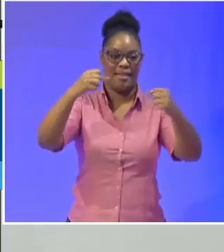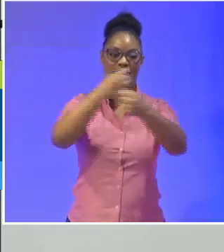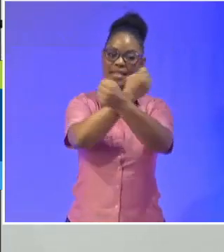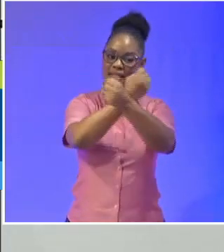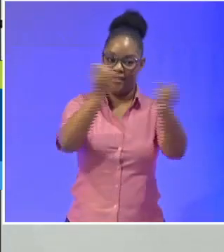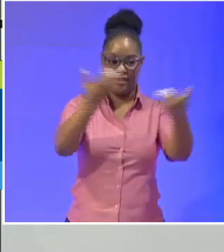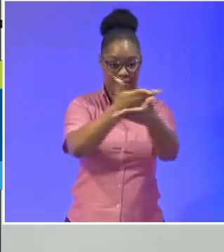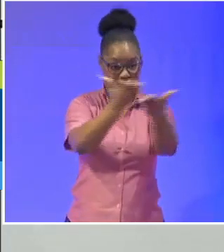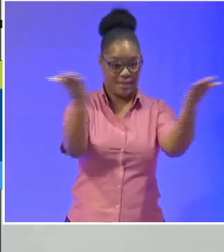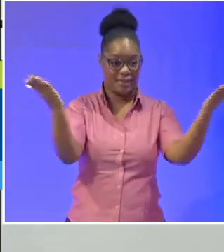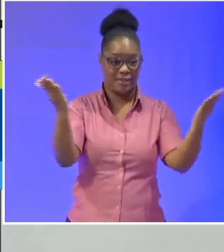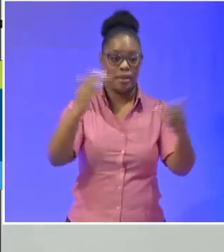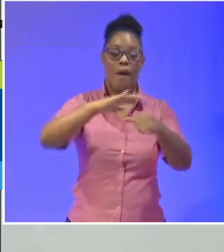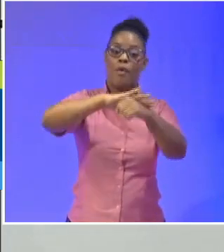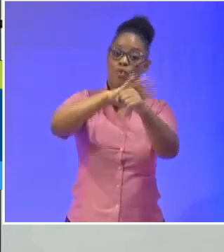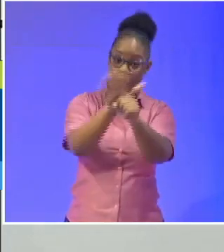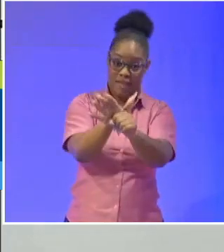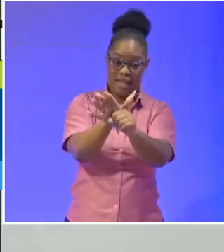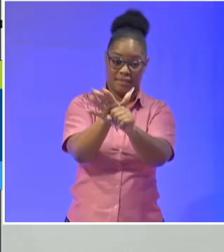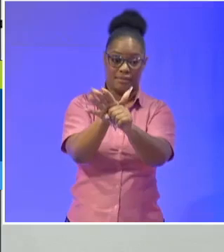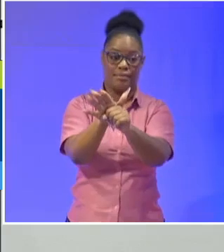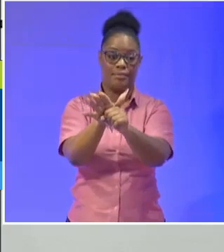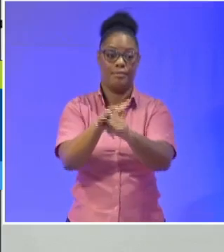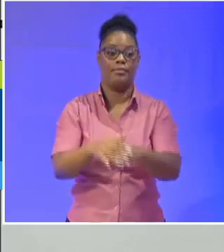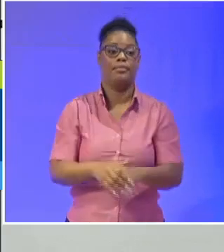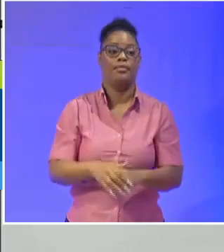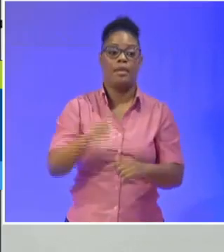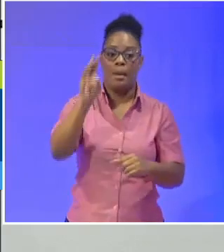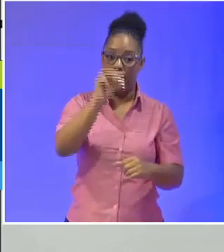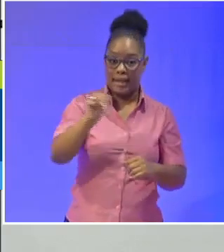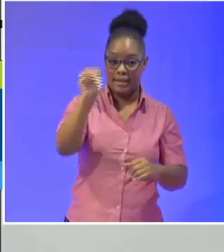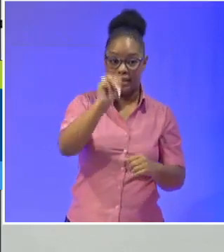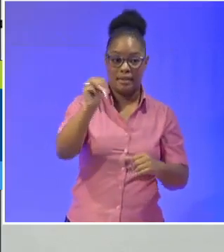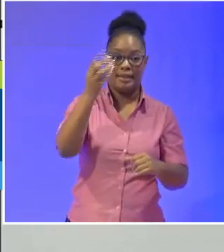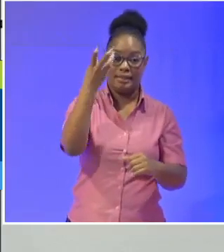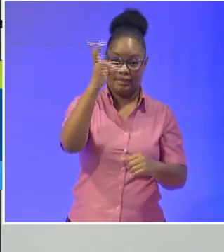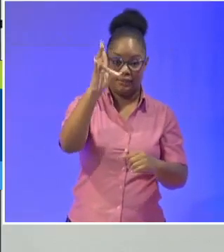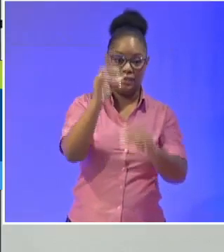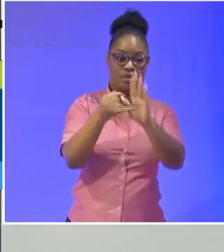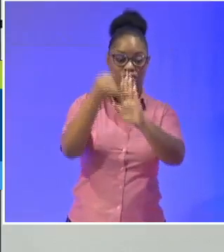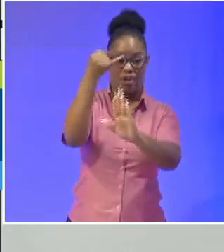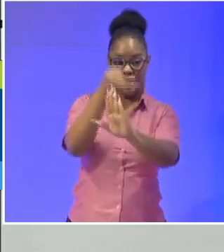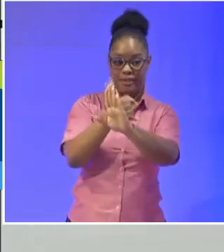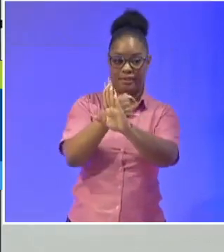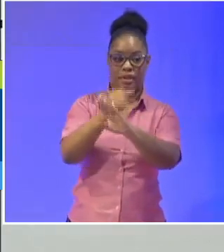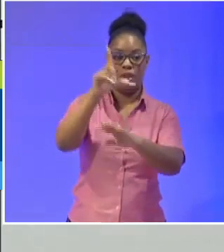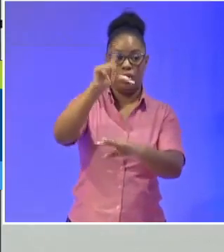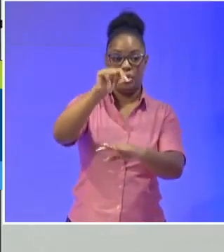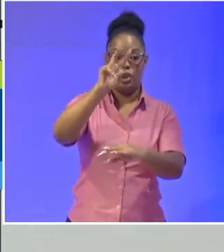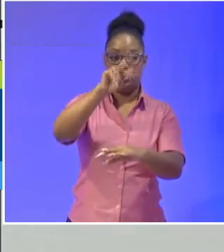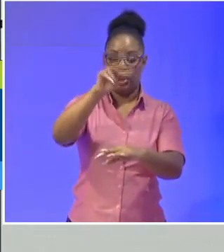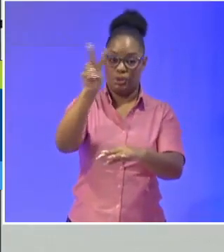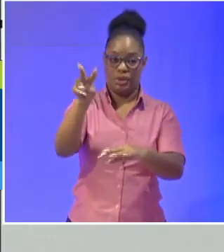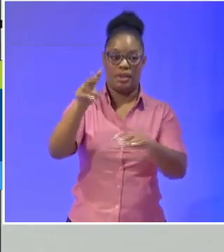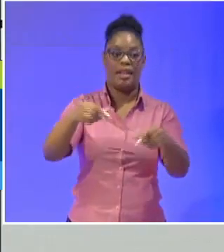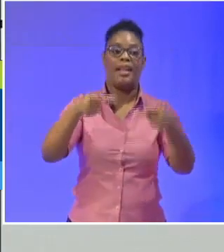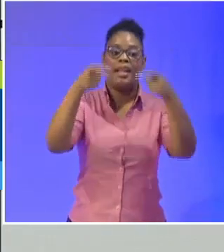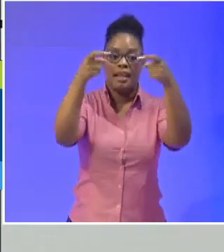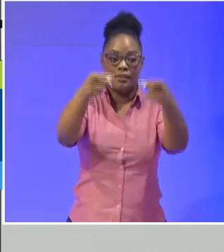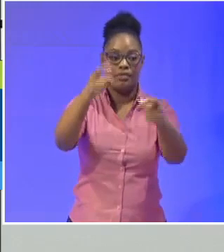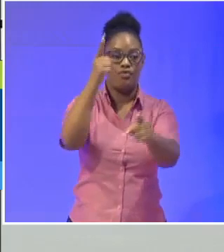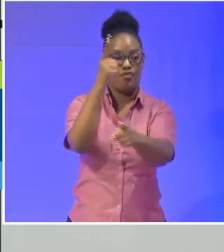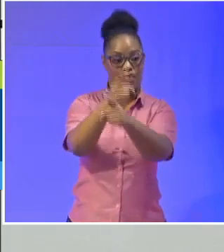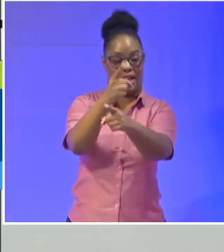Monday, 17 January 2022, where we provide you with accurate and up-to-date information on the